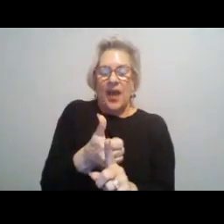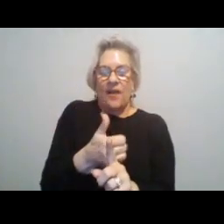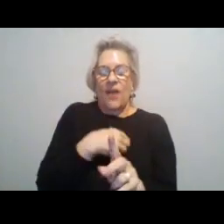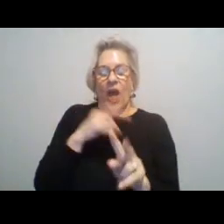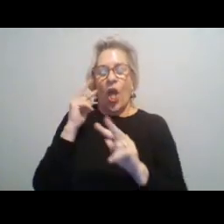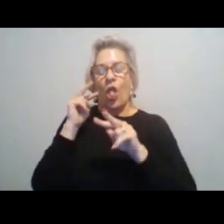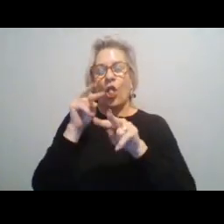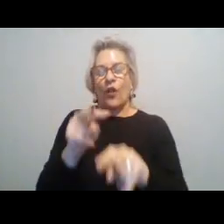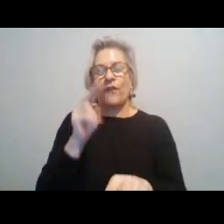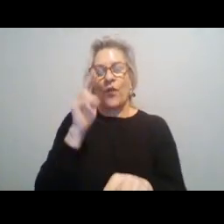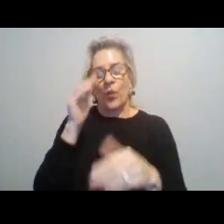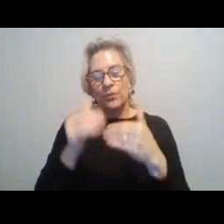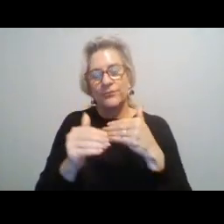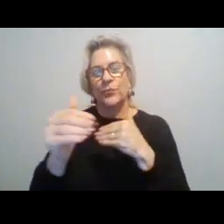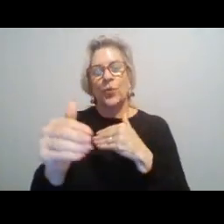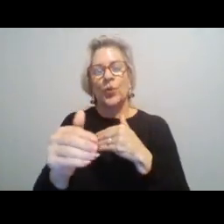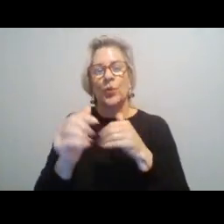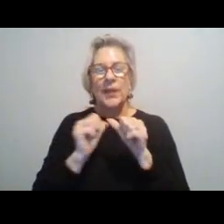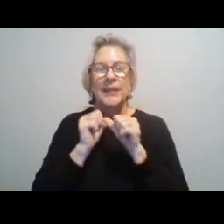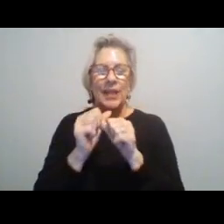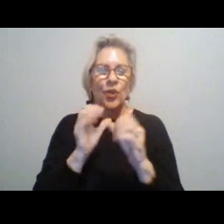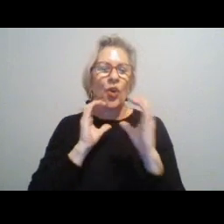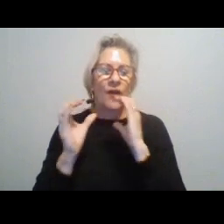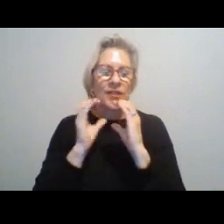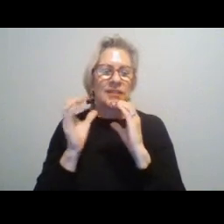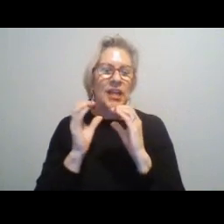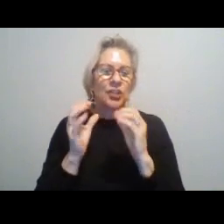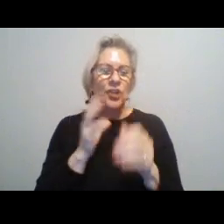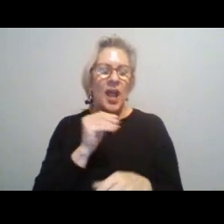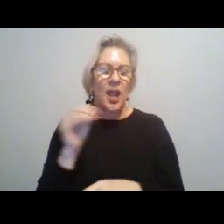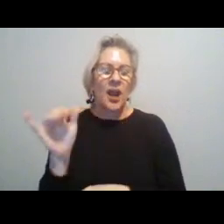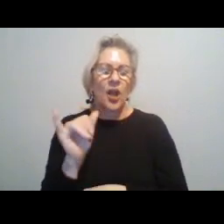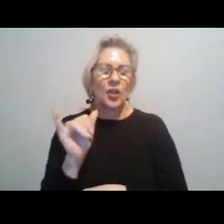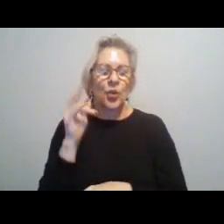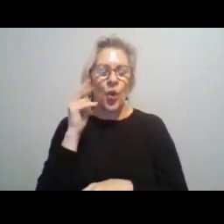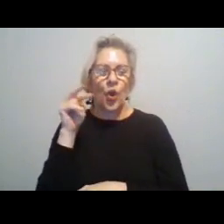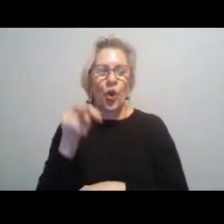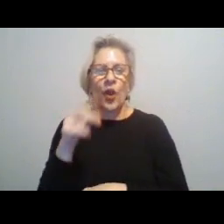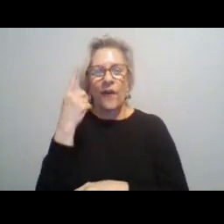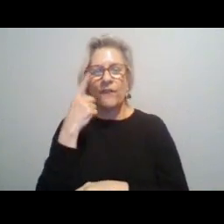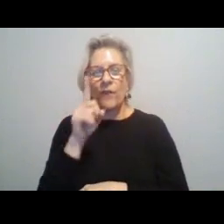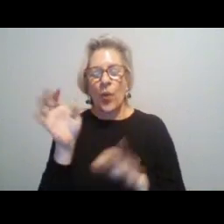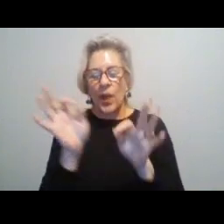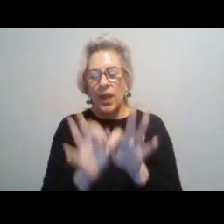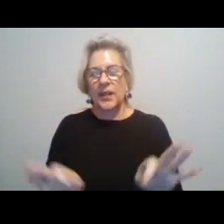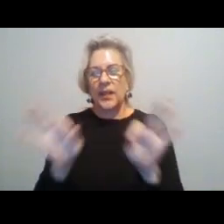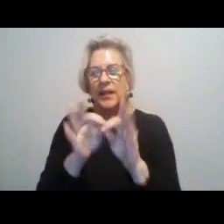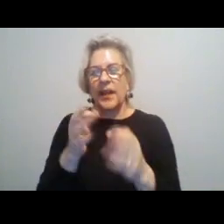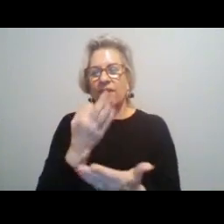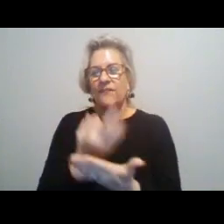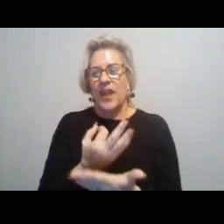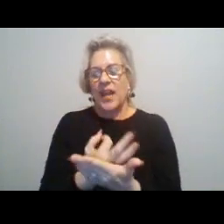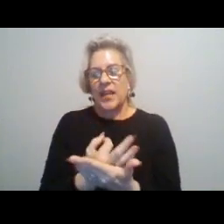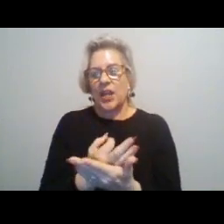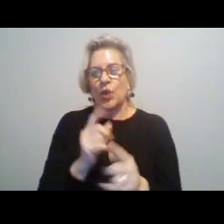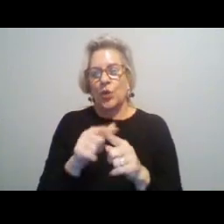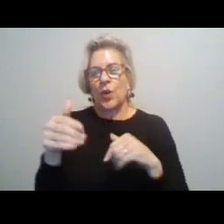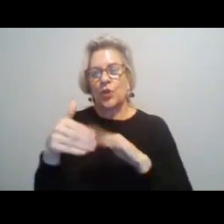to continuing this conversation and also looking for those key funding sources to address